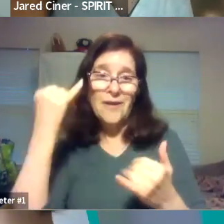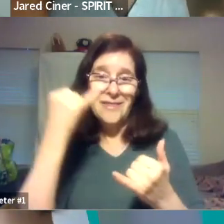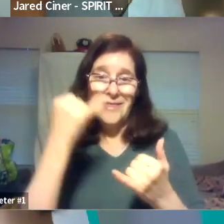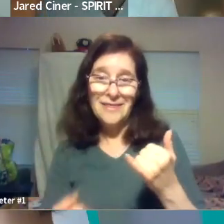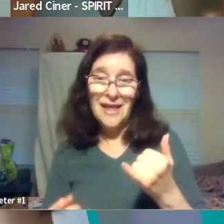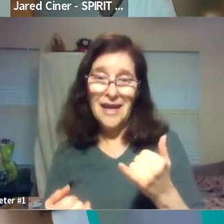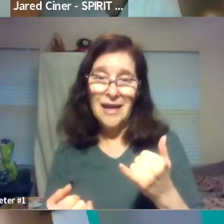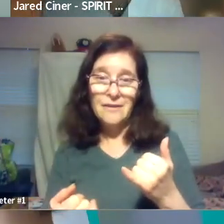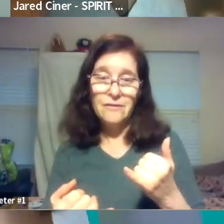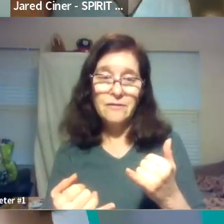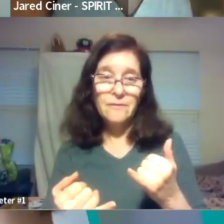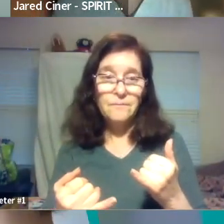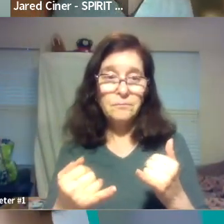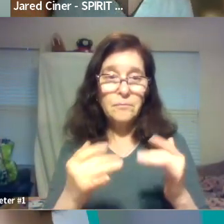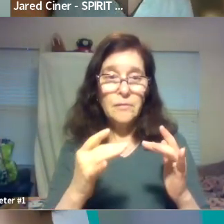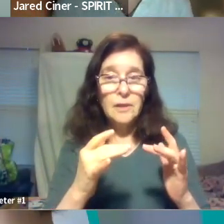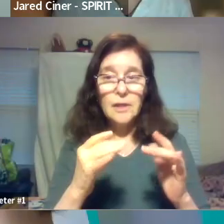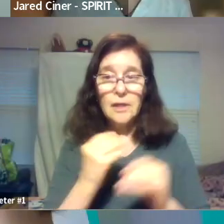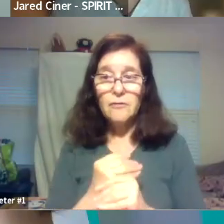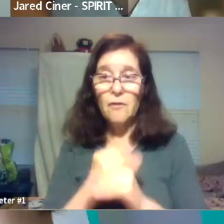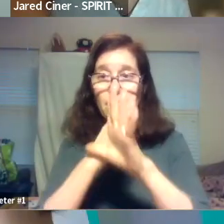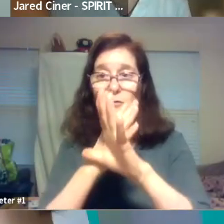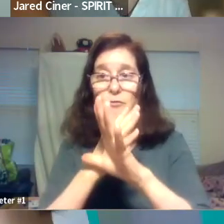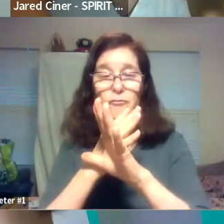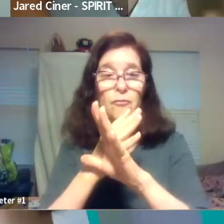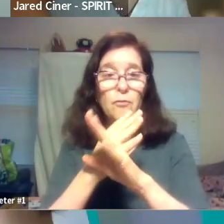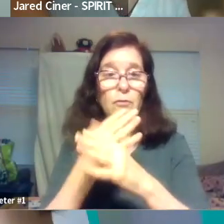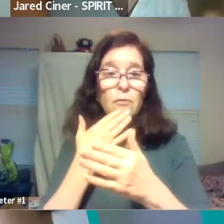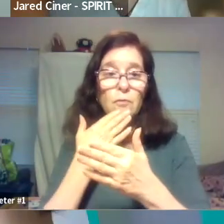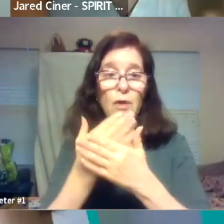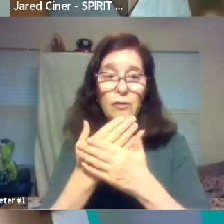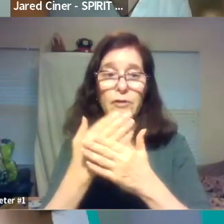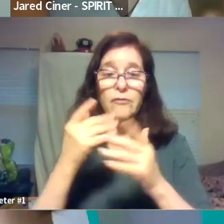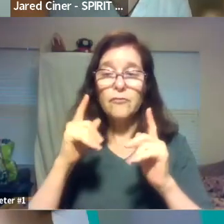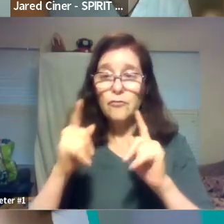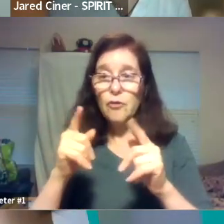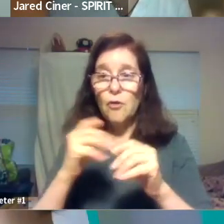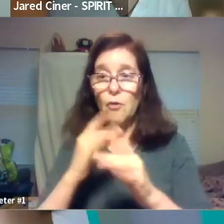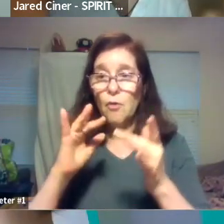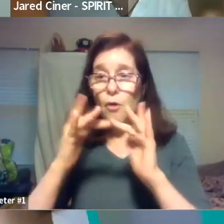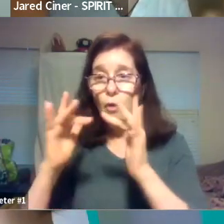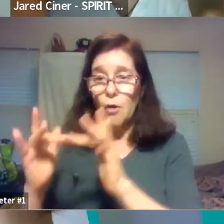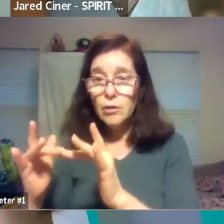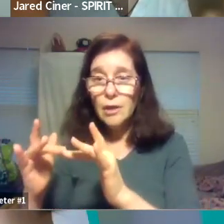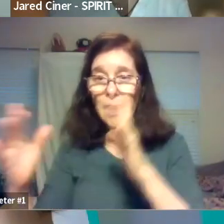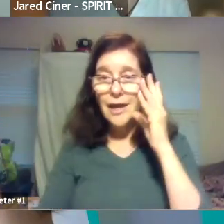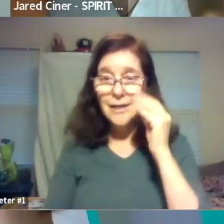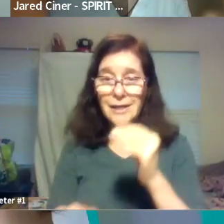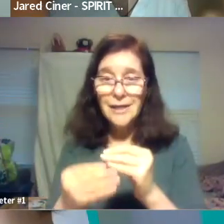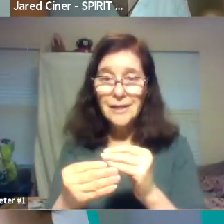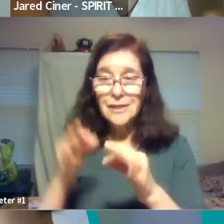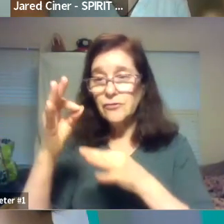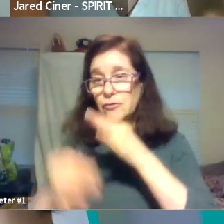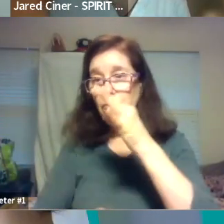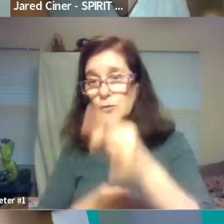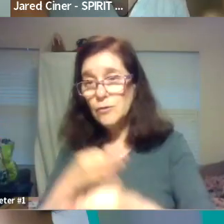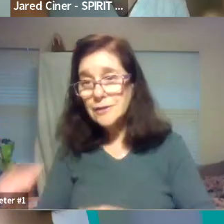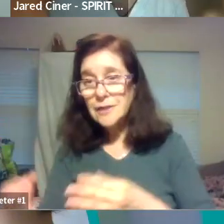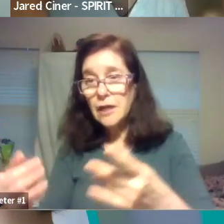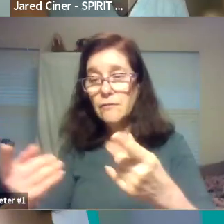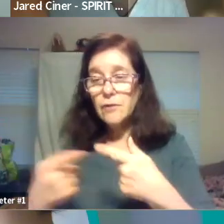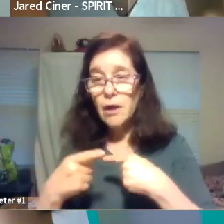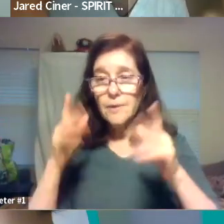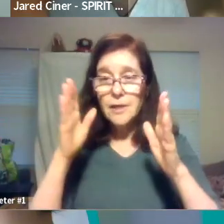that I'll share is our virtual wellness platform. Here's where you can go online. It could be in addition to or instead of coming in person. You